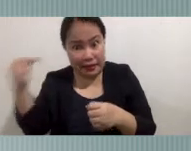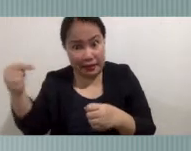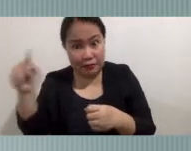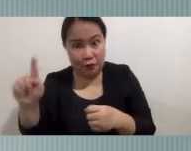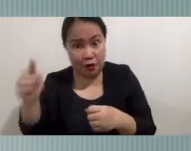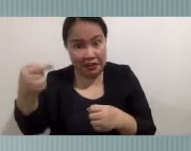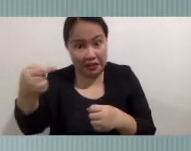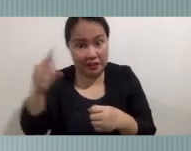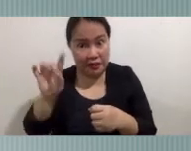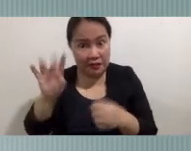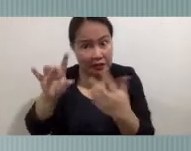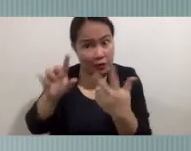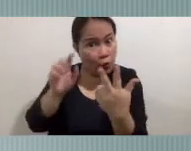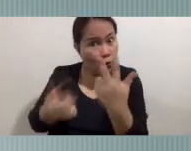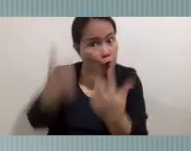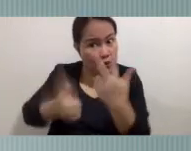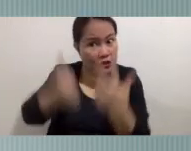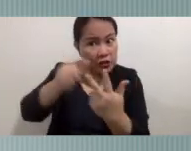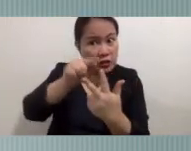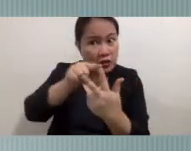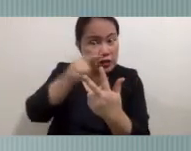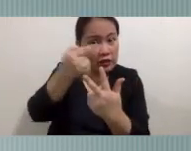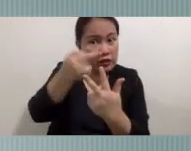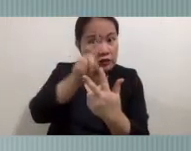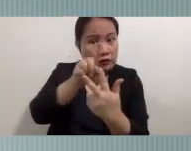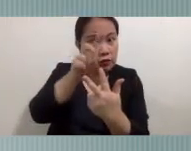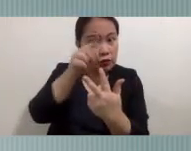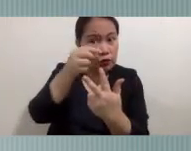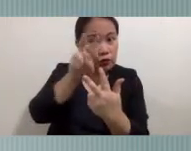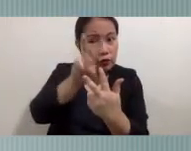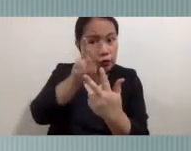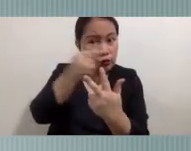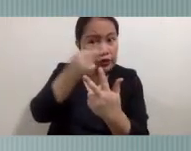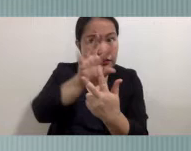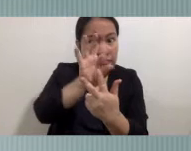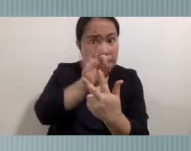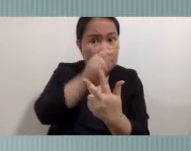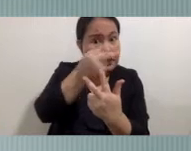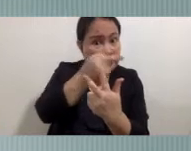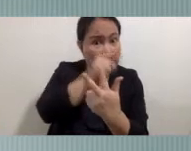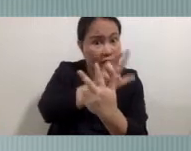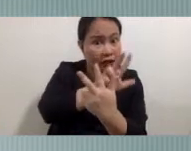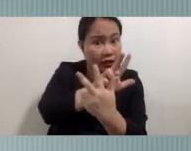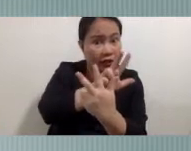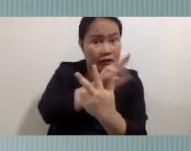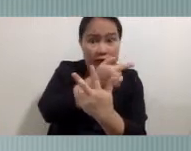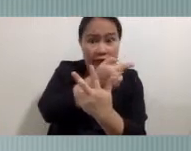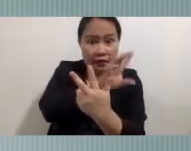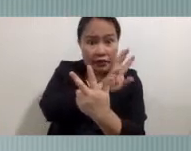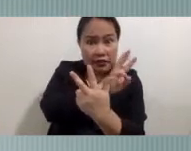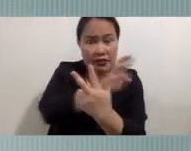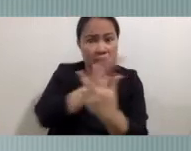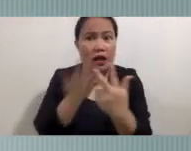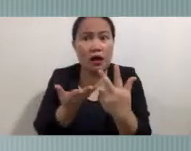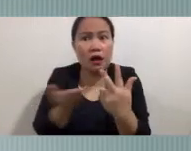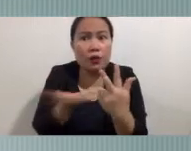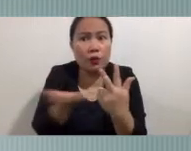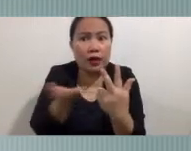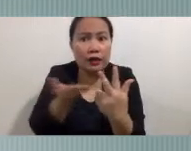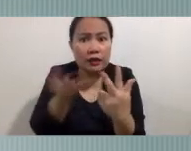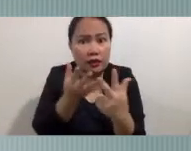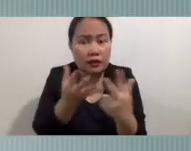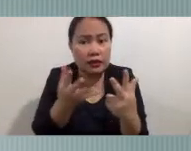18, negative 2 and negative 9, negative 3 and negative 6. So, kung mapapansin nyo, all of